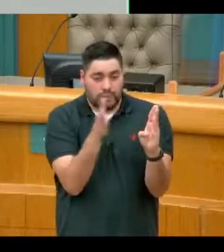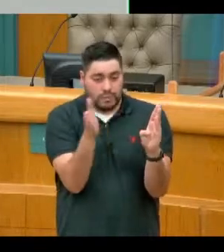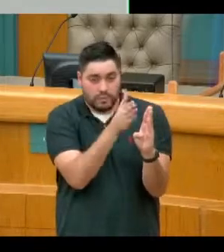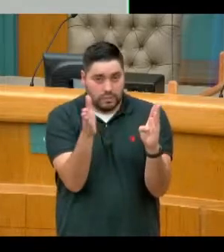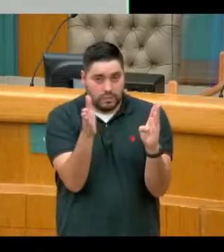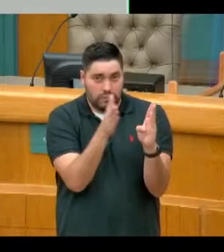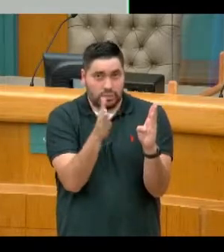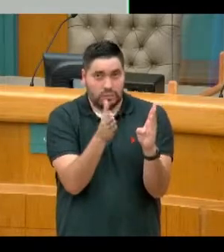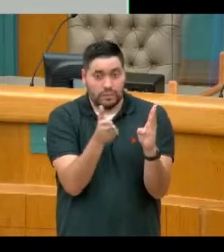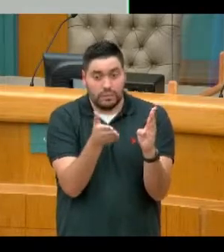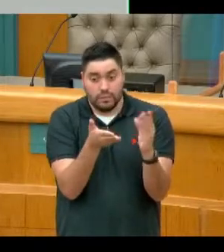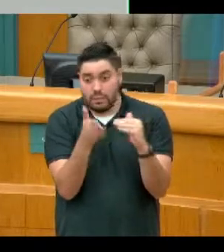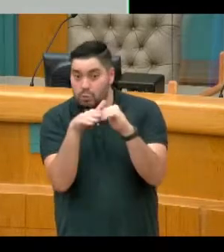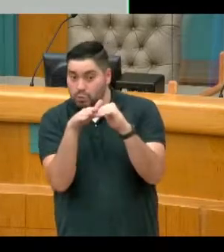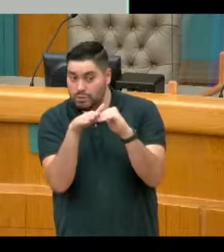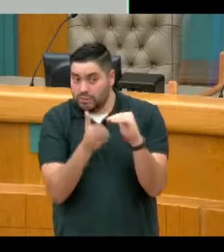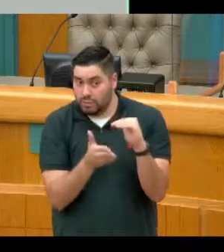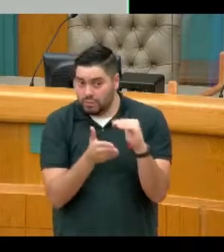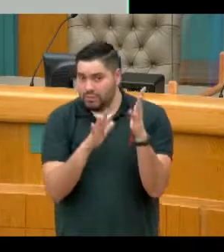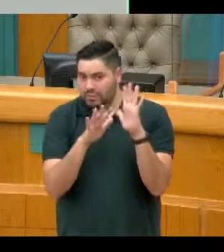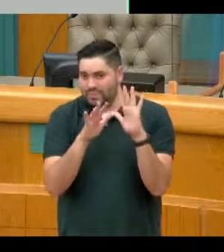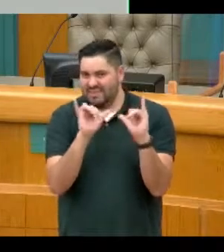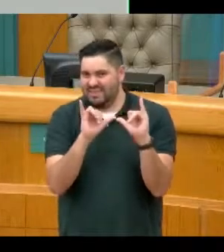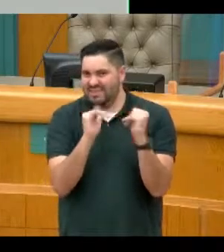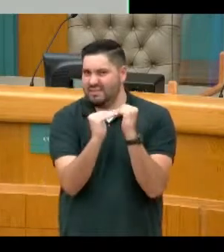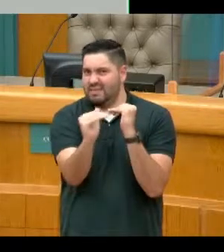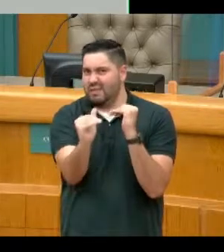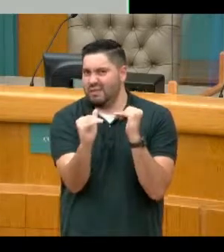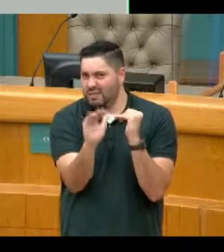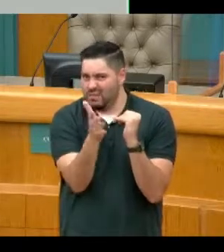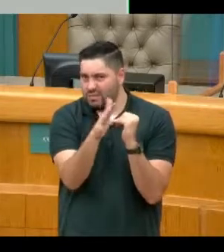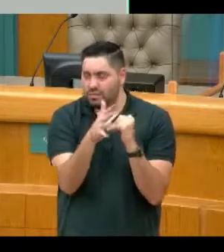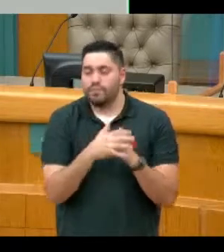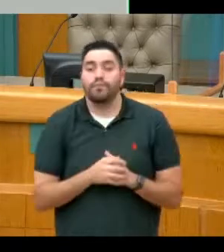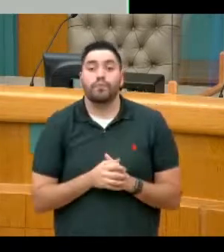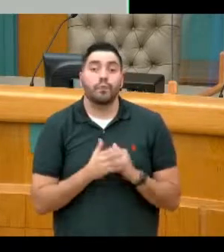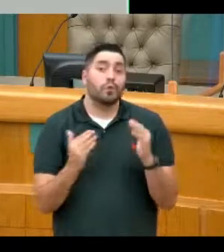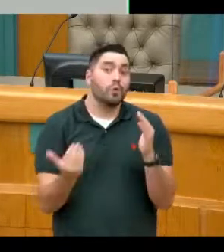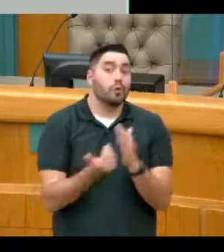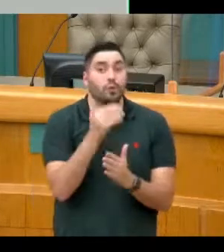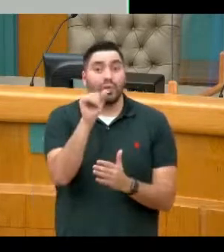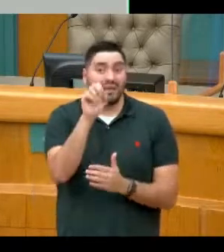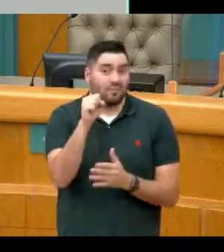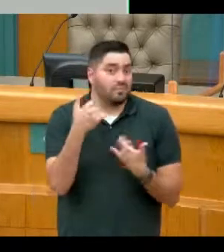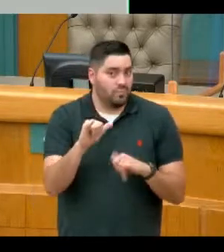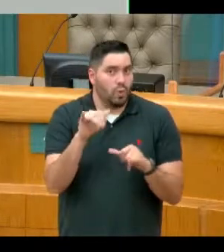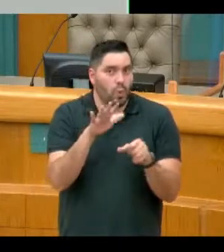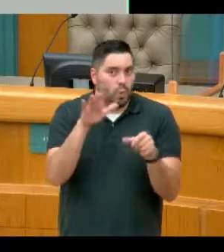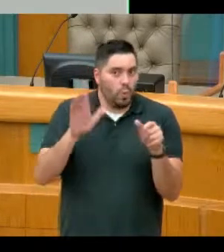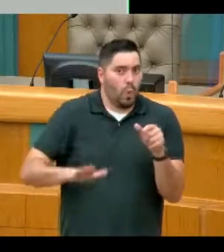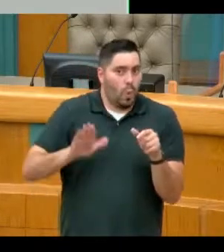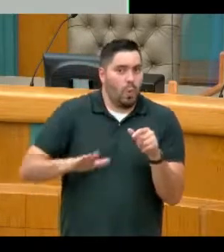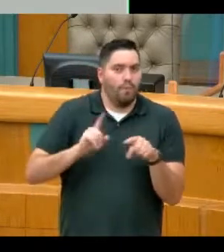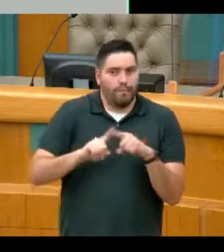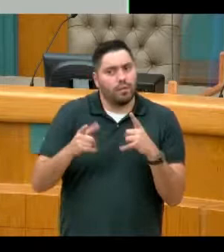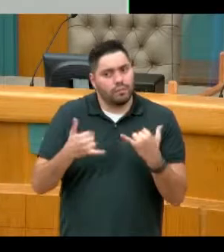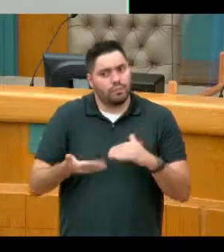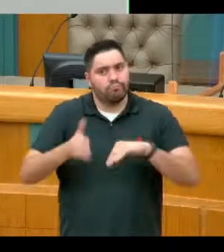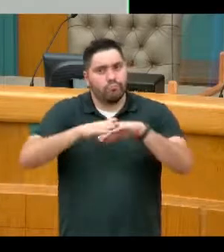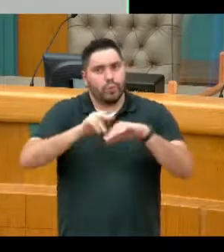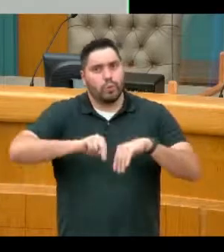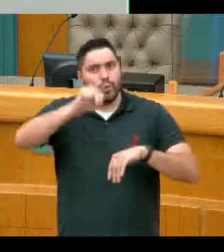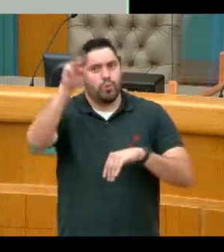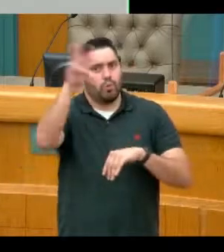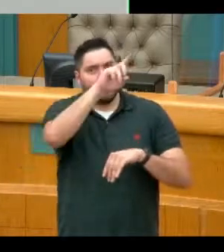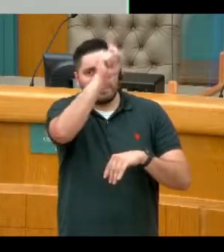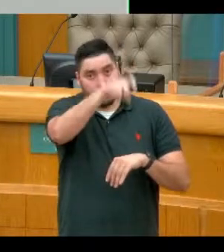if that continues or not. So in summary, the transmission rate is between 0.9